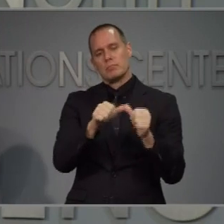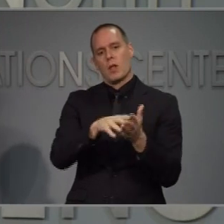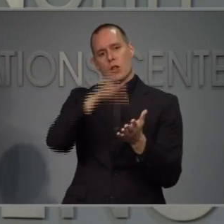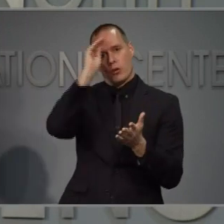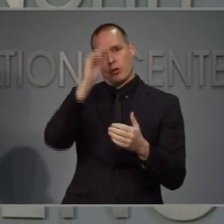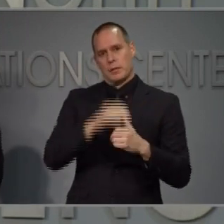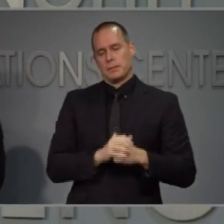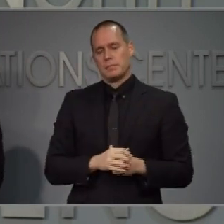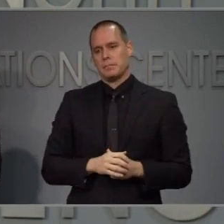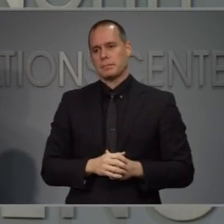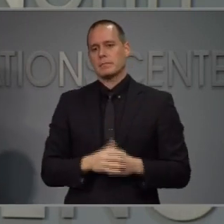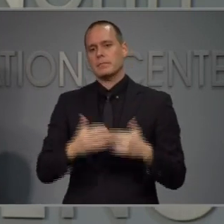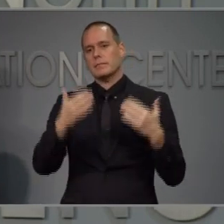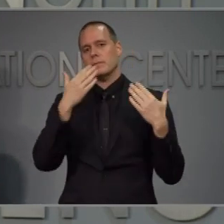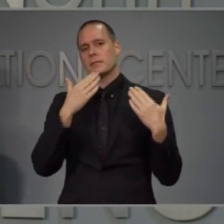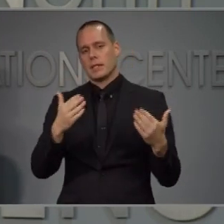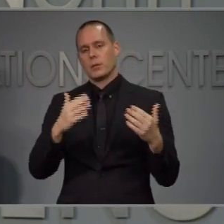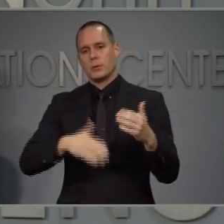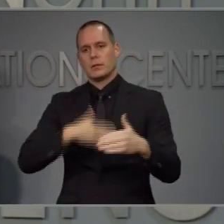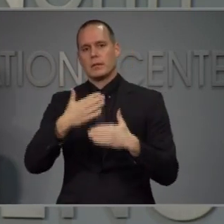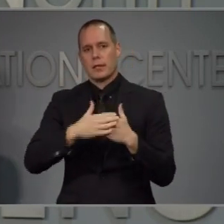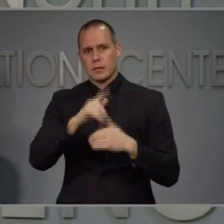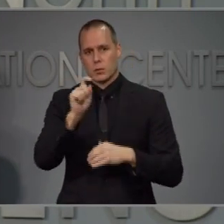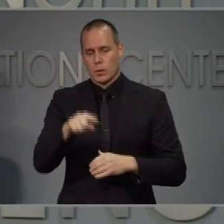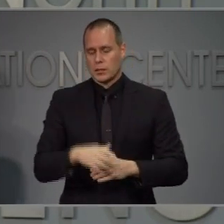Thank you. Next question, please.